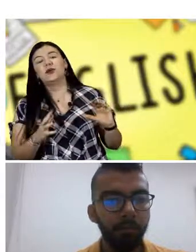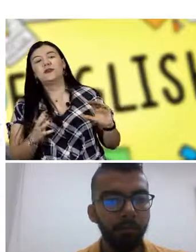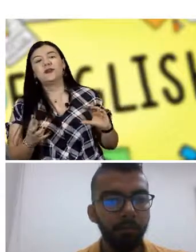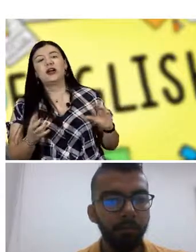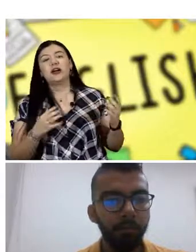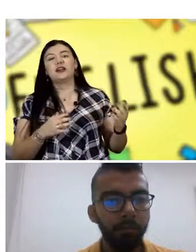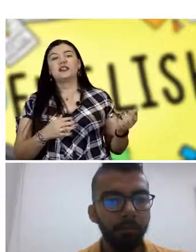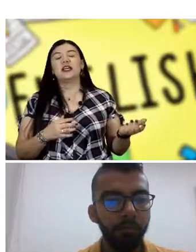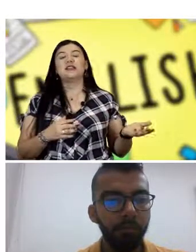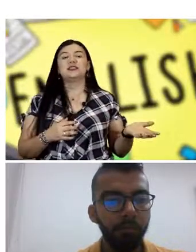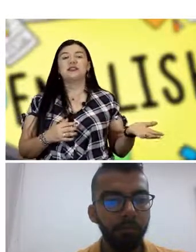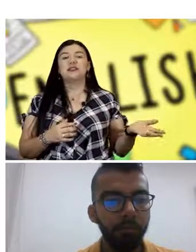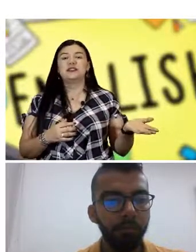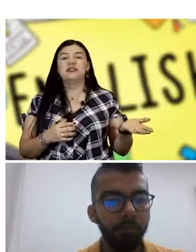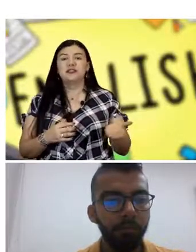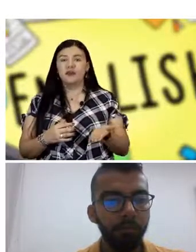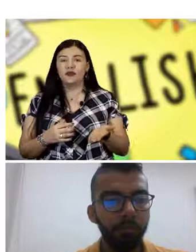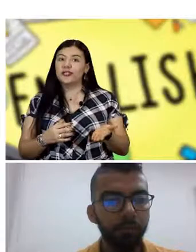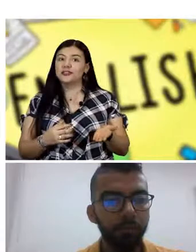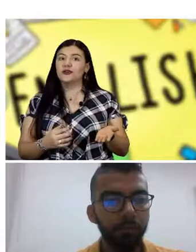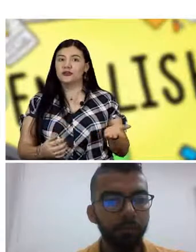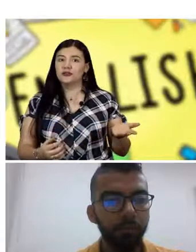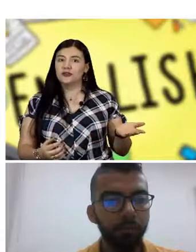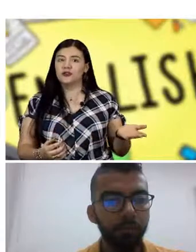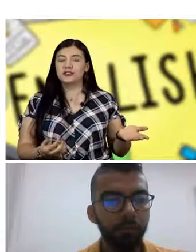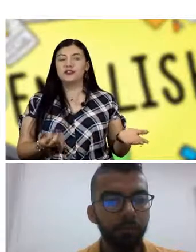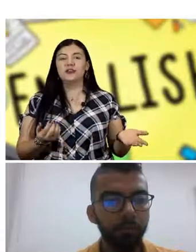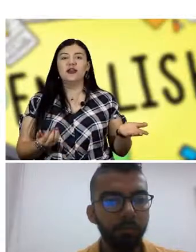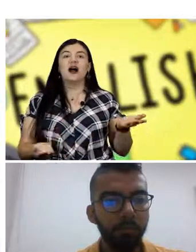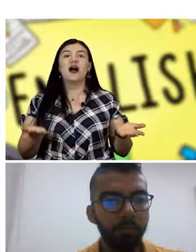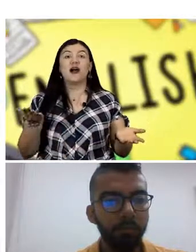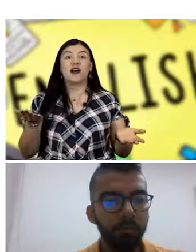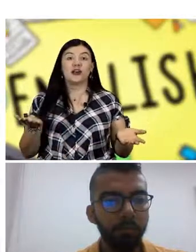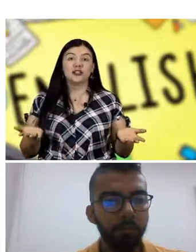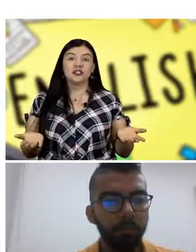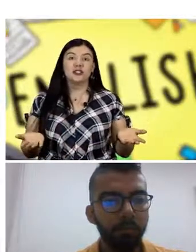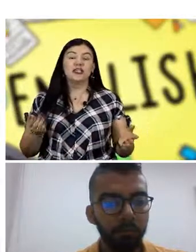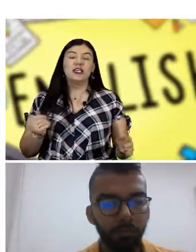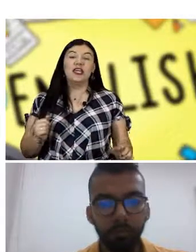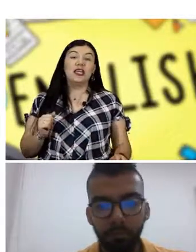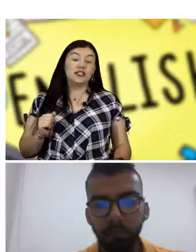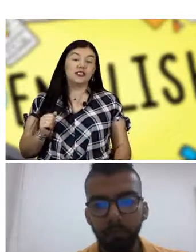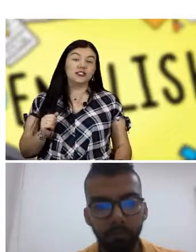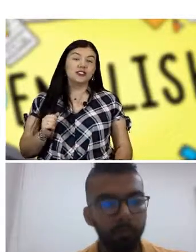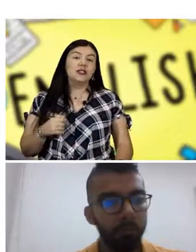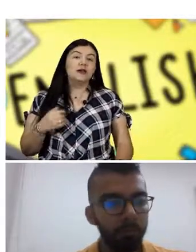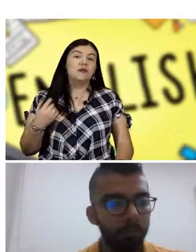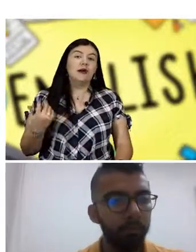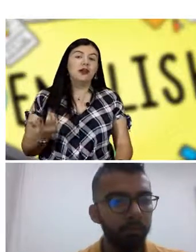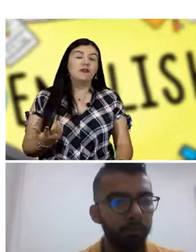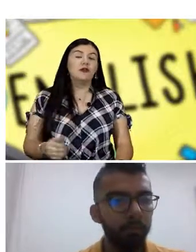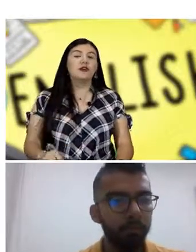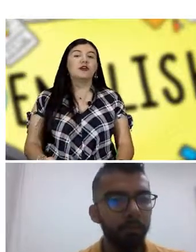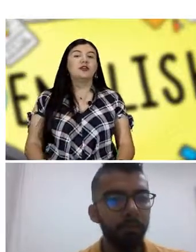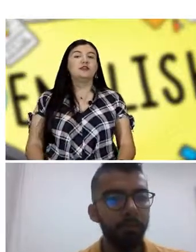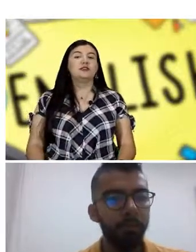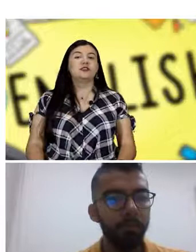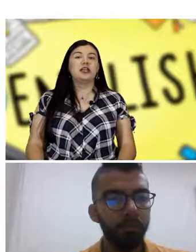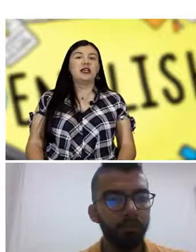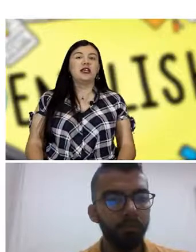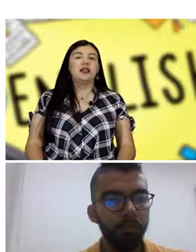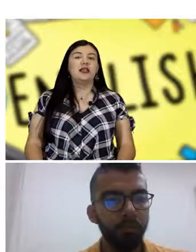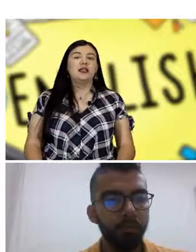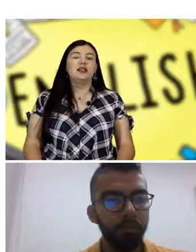The word for heart is corazón. Corazón, heart, in English. But if we're going